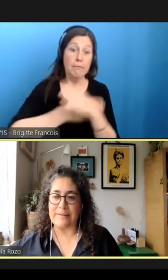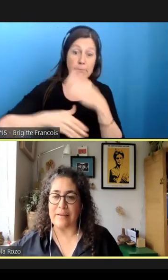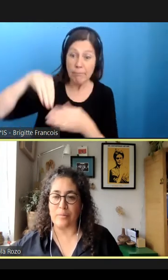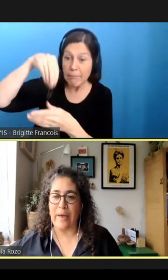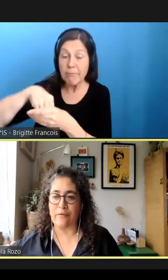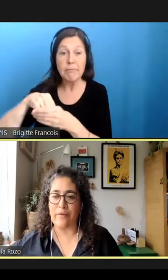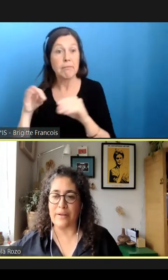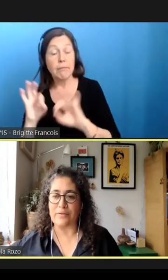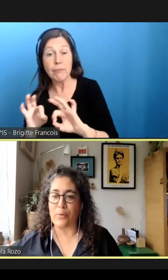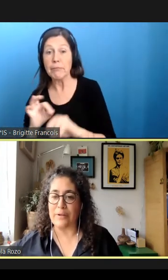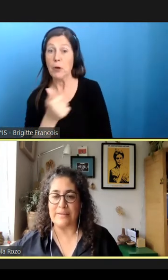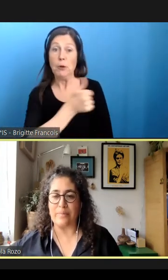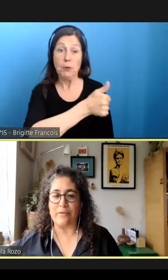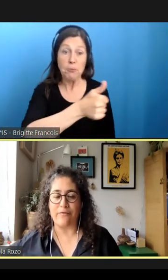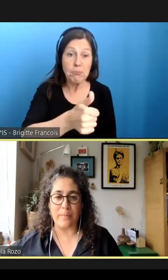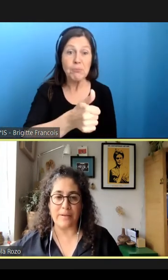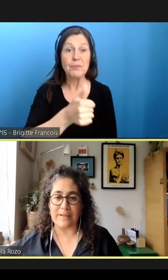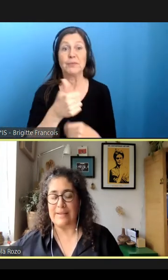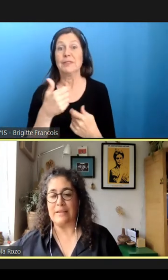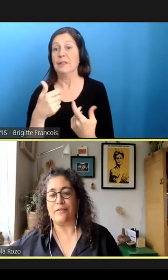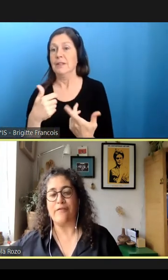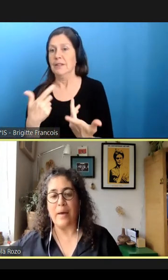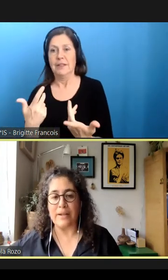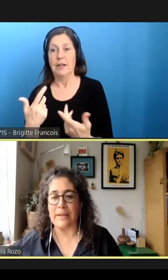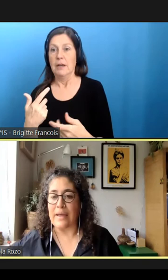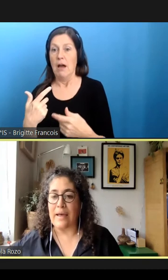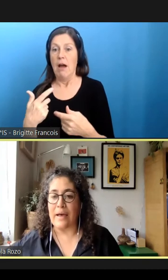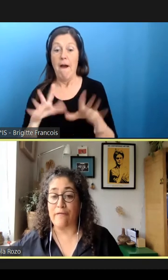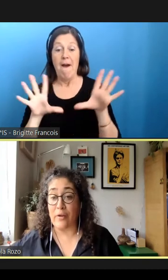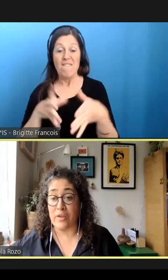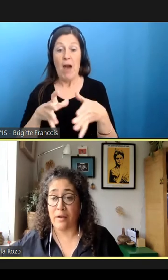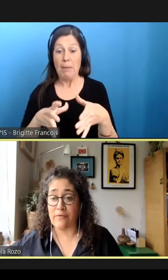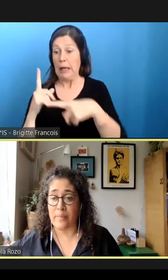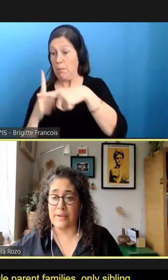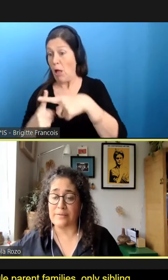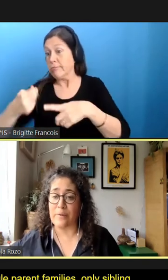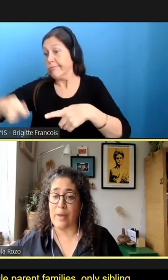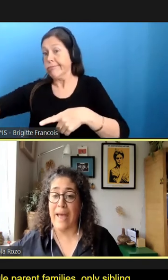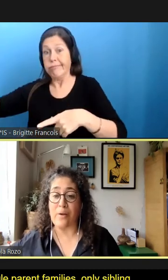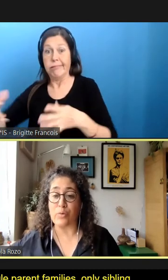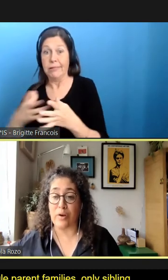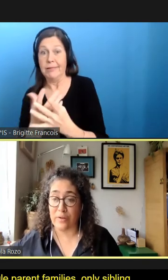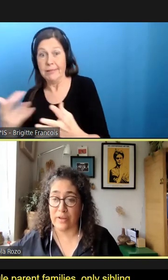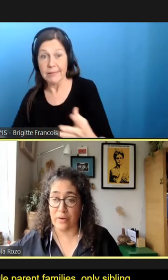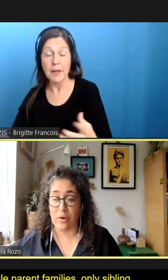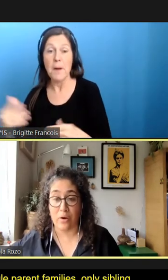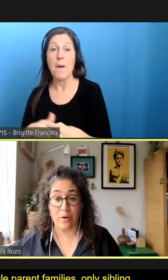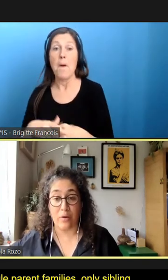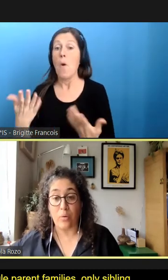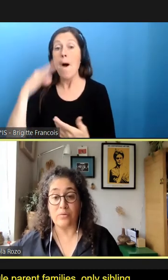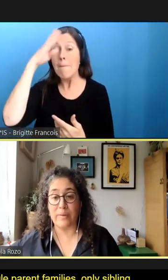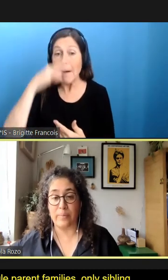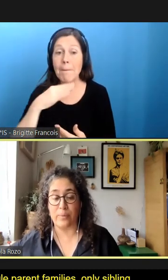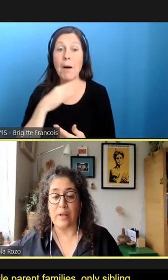have single parent families, only sibling families, extended family, very young families, parents who are really